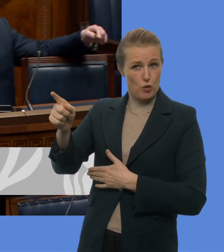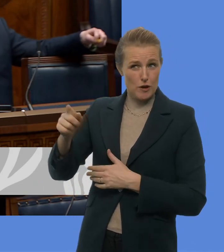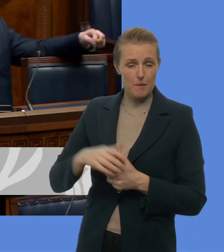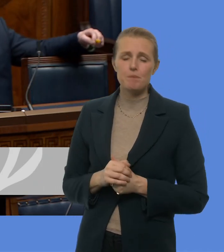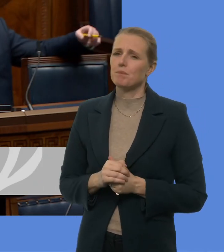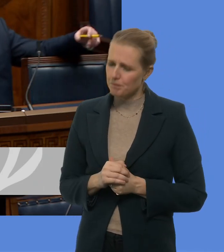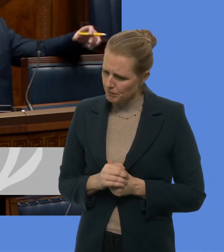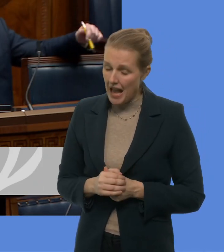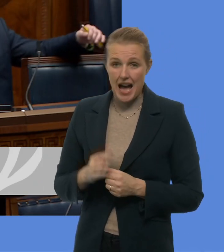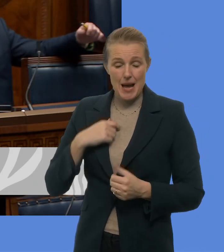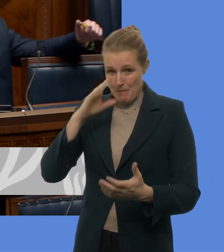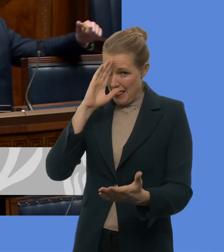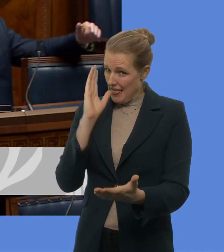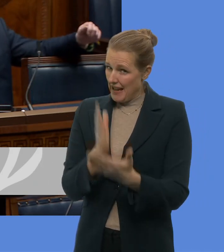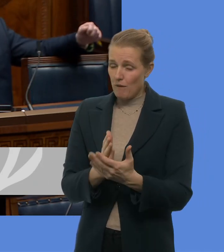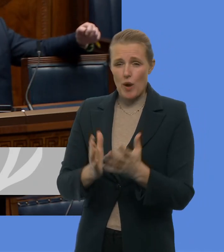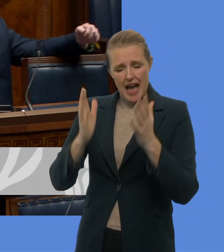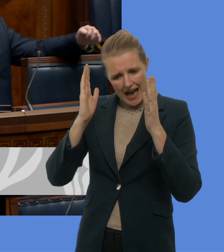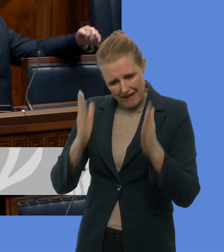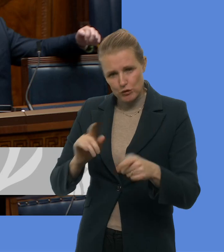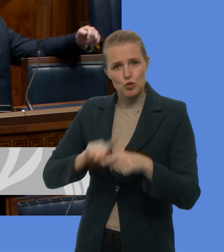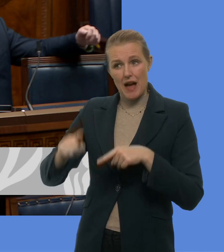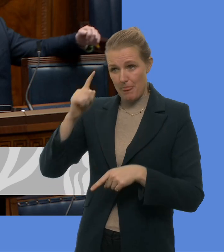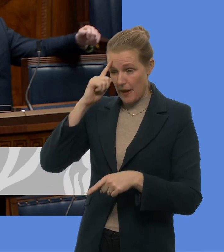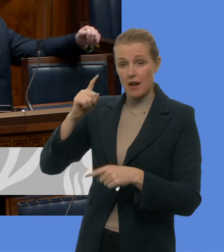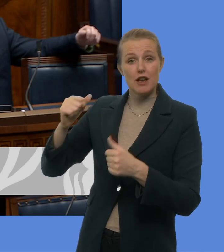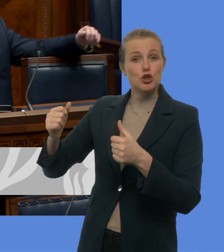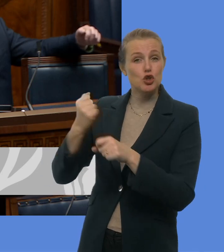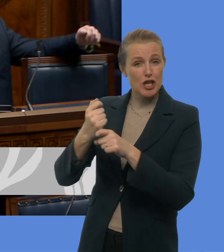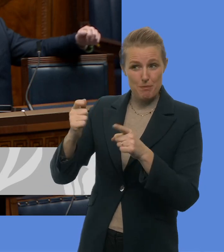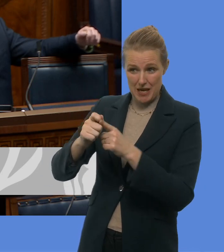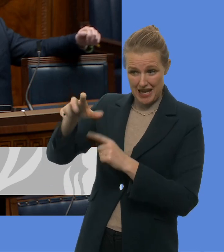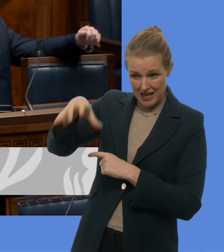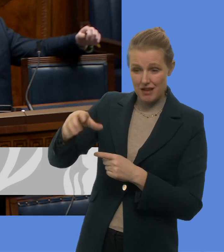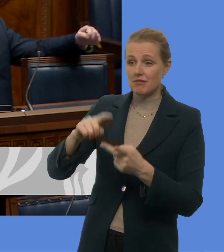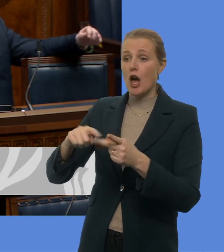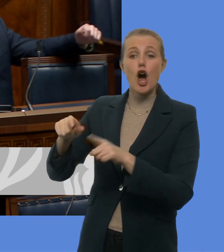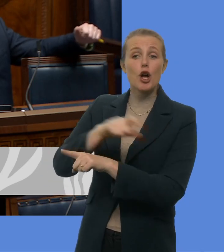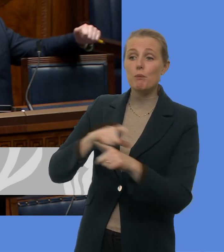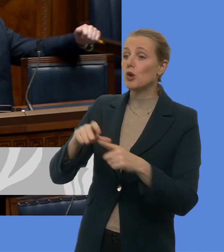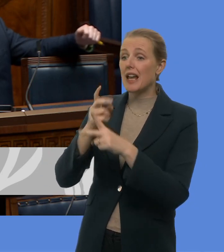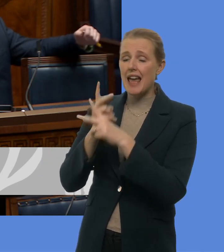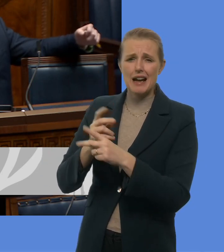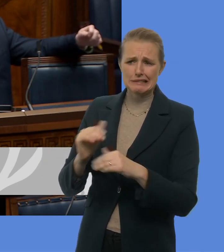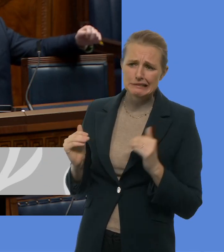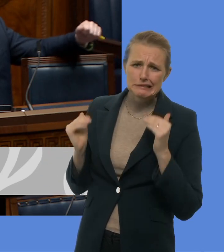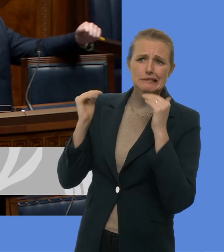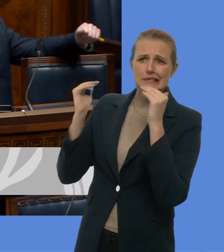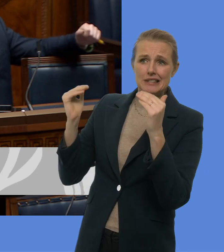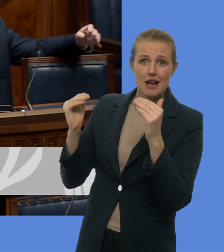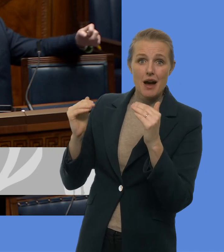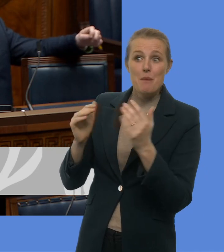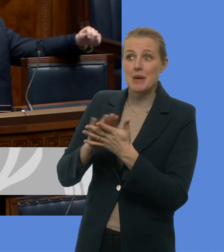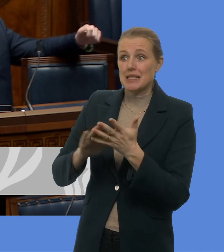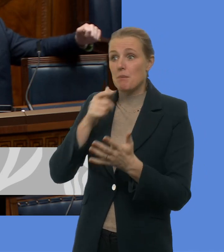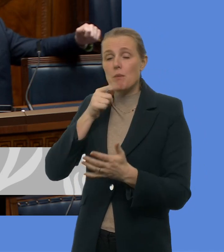into primary and community care. We must talk about prevention and early intervention rather than waiting people to become acutely ill and ending up in our